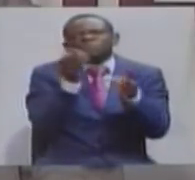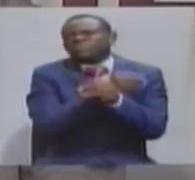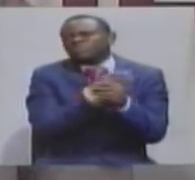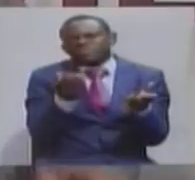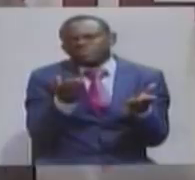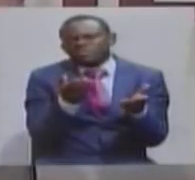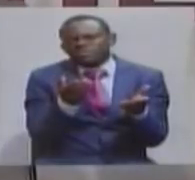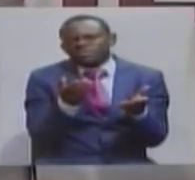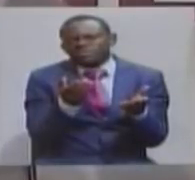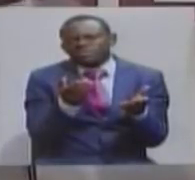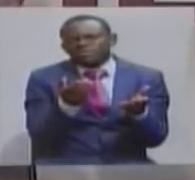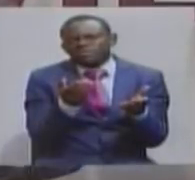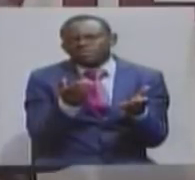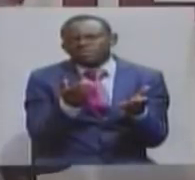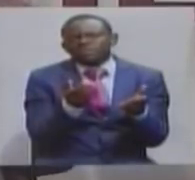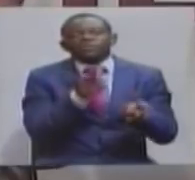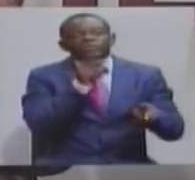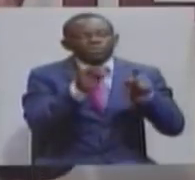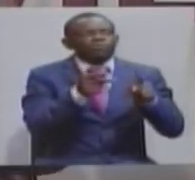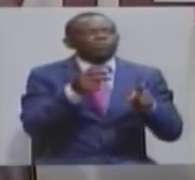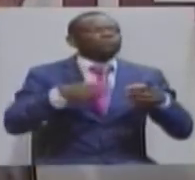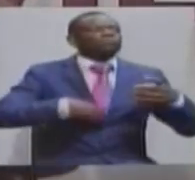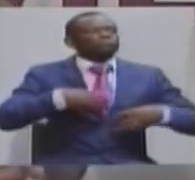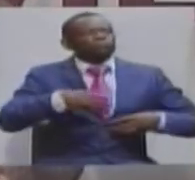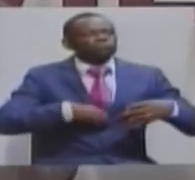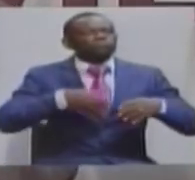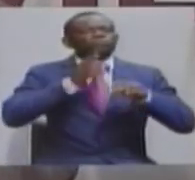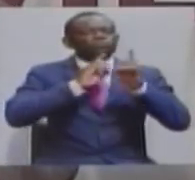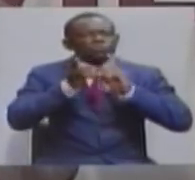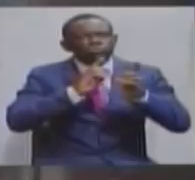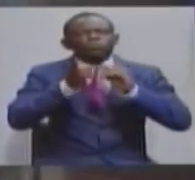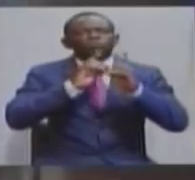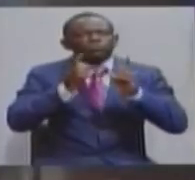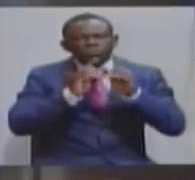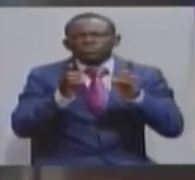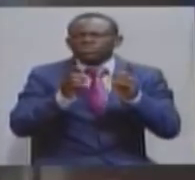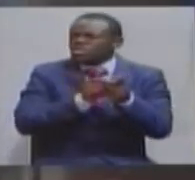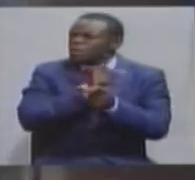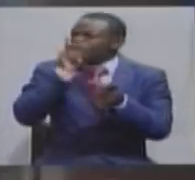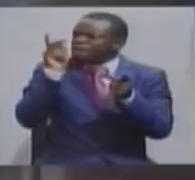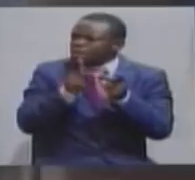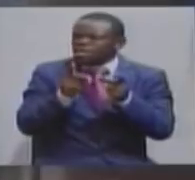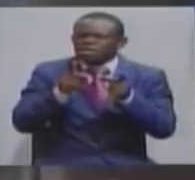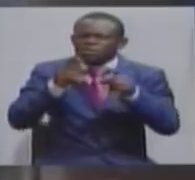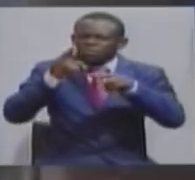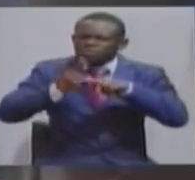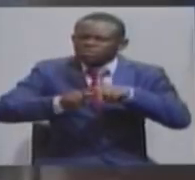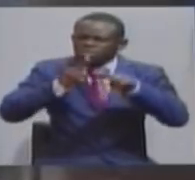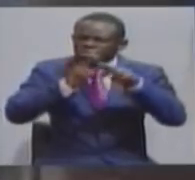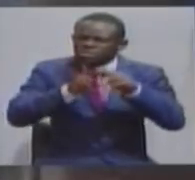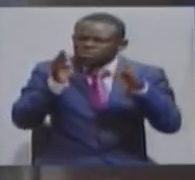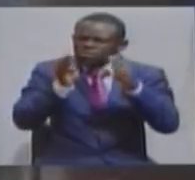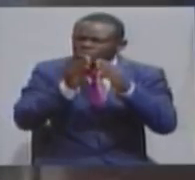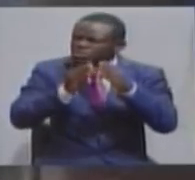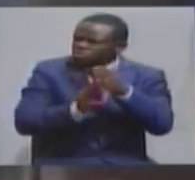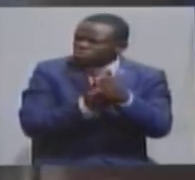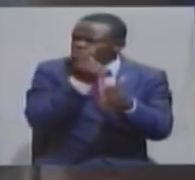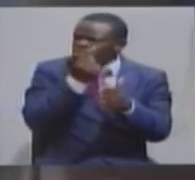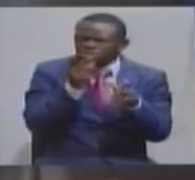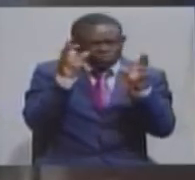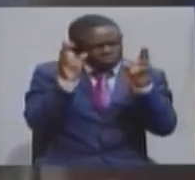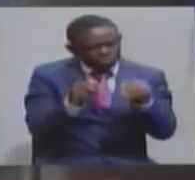though it is one stand-alone issue, one event. One special event. One special event. For me, it is not one special event.